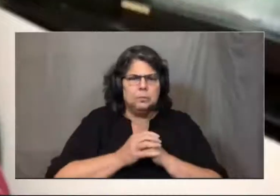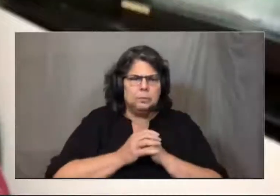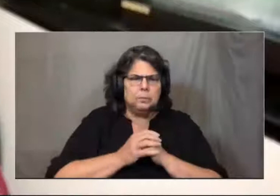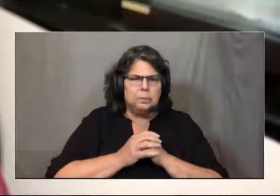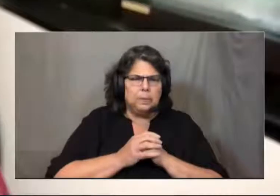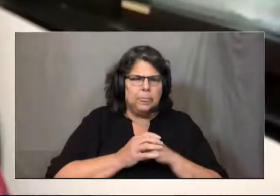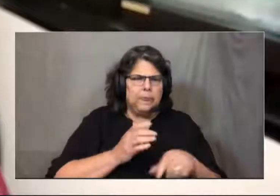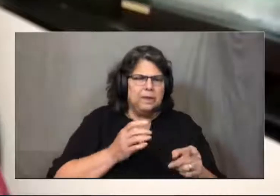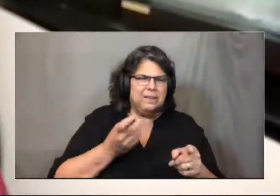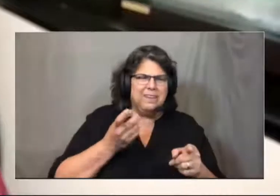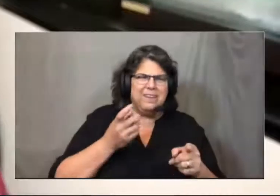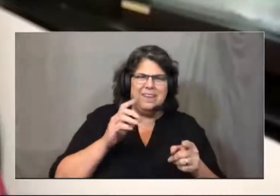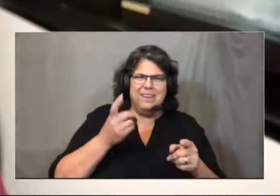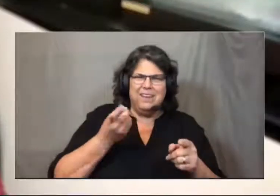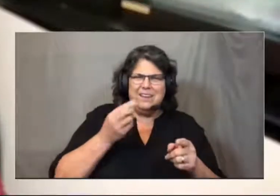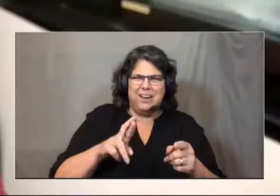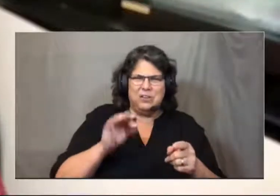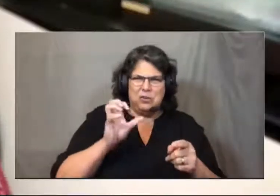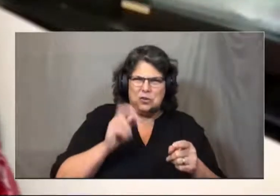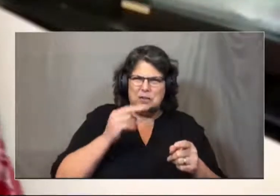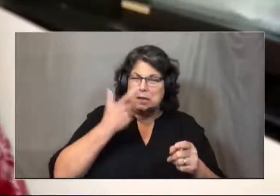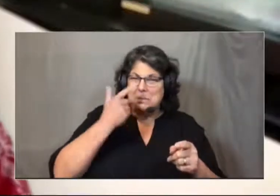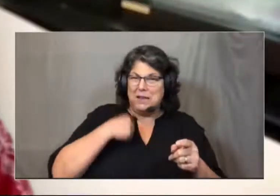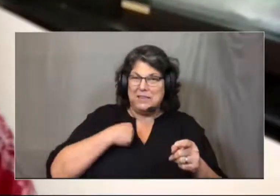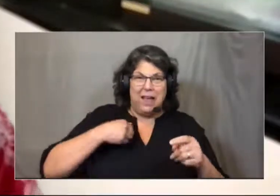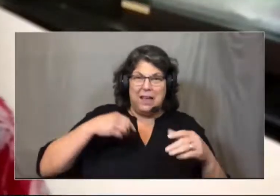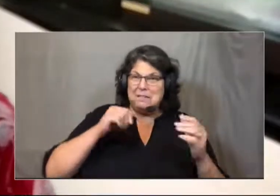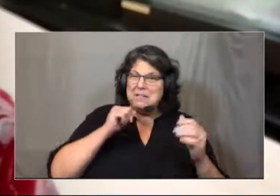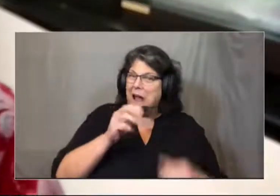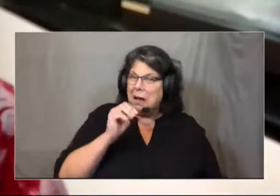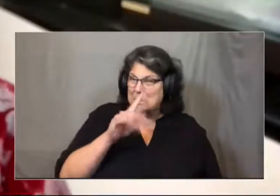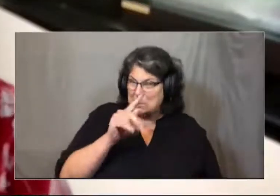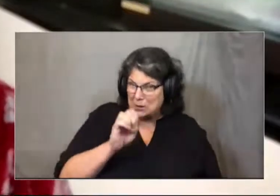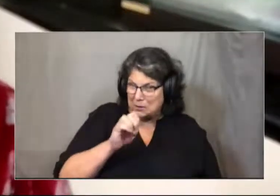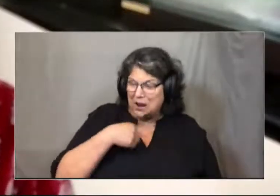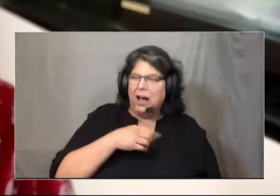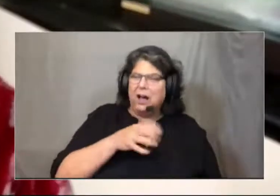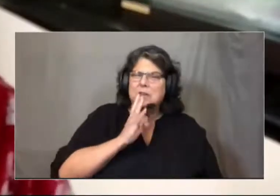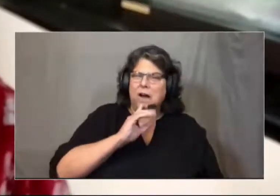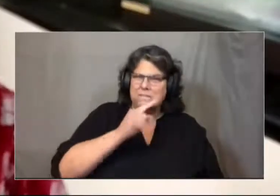unmuted, I'll go first, Barbara, and then I'll let you pick up after me.